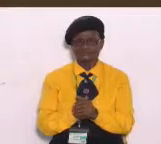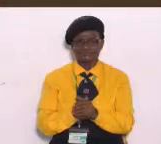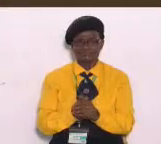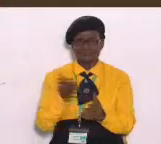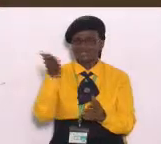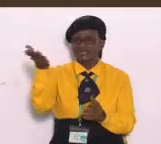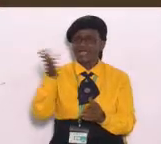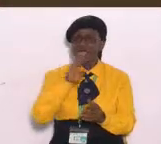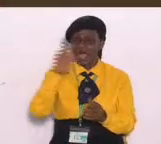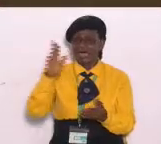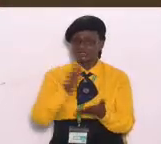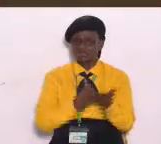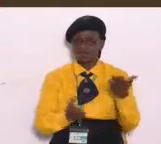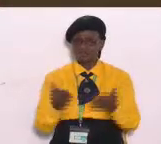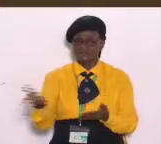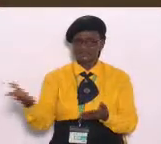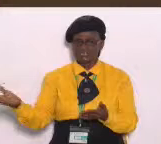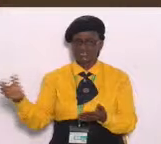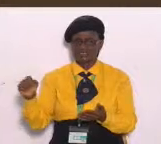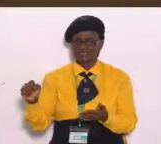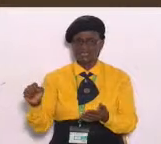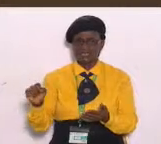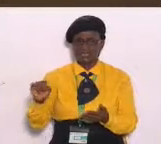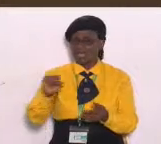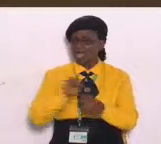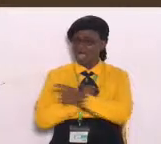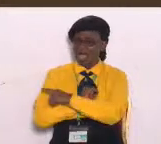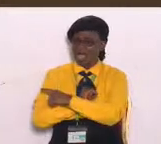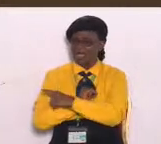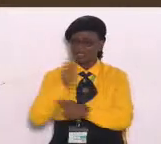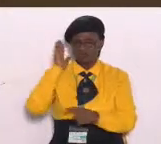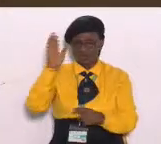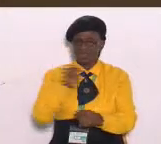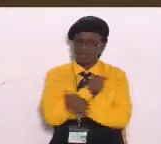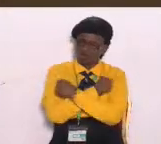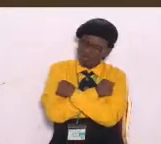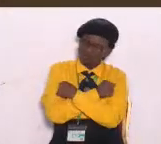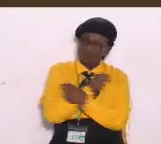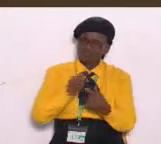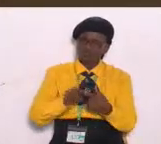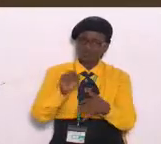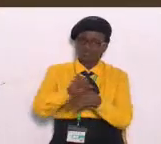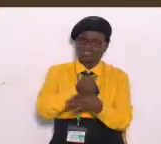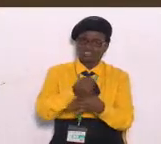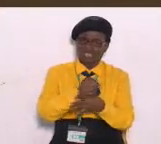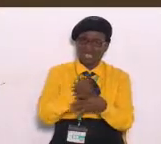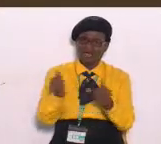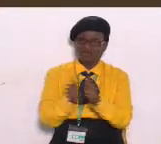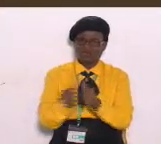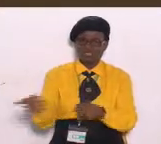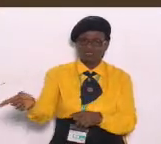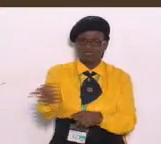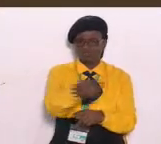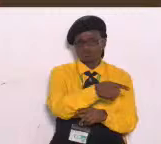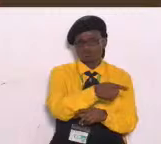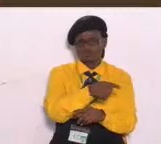There are certain things I would love to share with you tonight. I will try and be as brief as